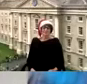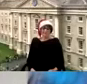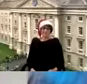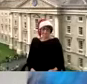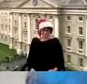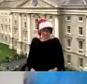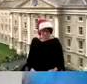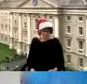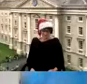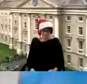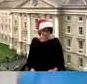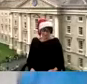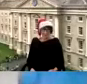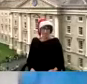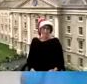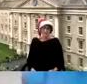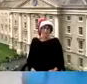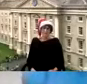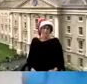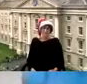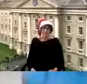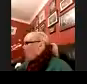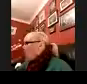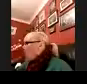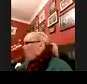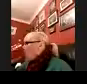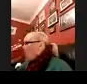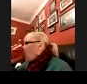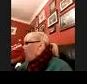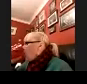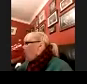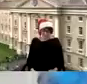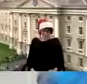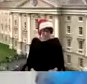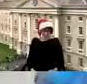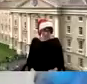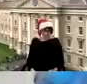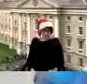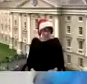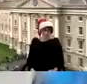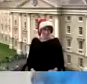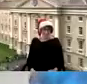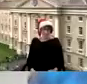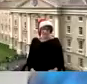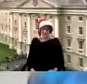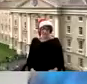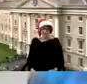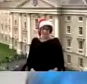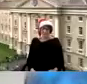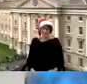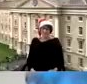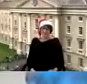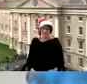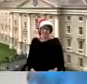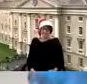and then a little bit about christmas and then hopefully we're going to get some good ideas and practical suggestions from you all about